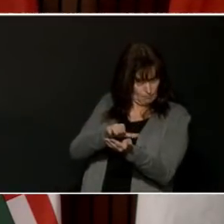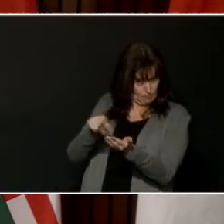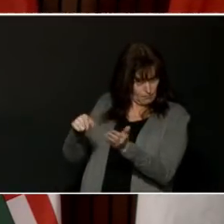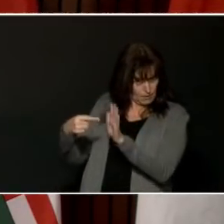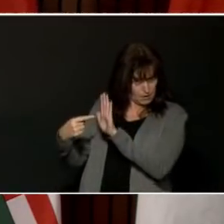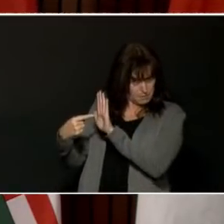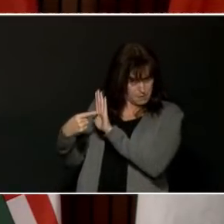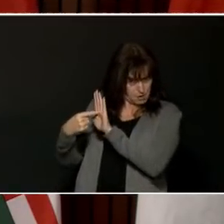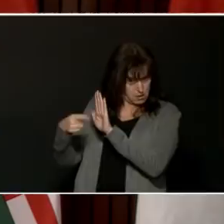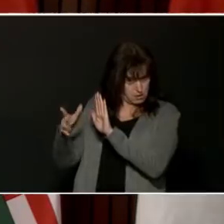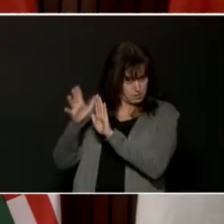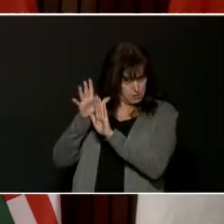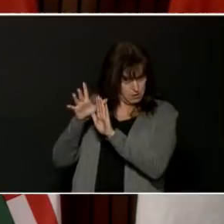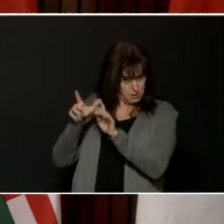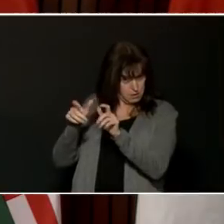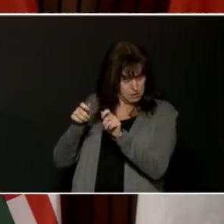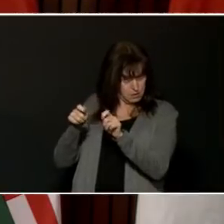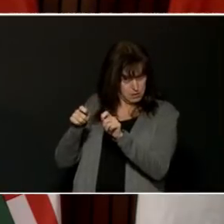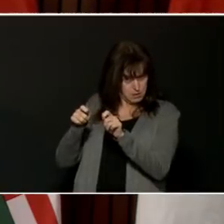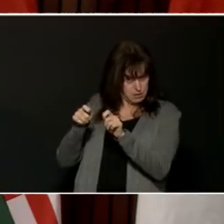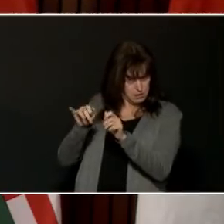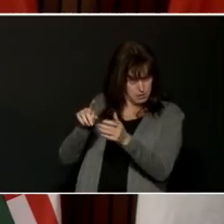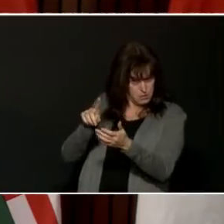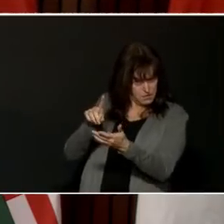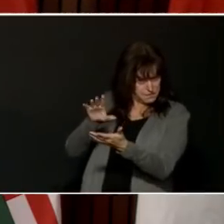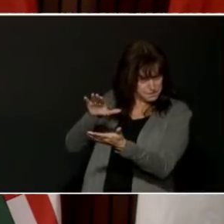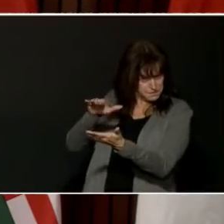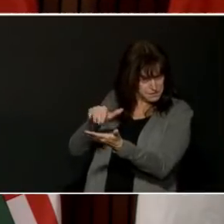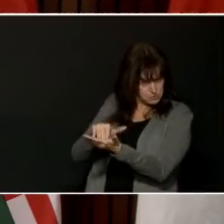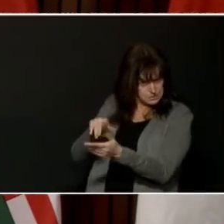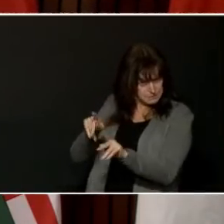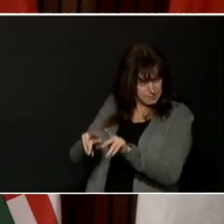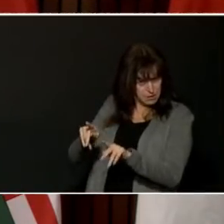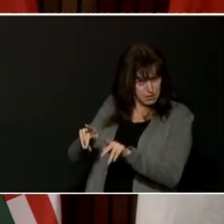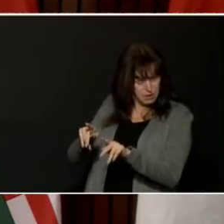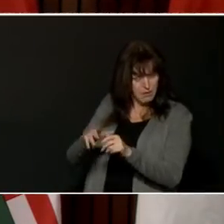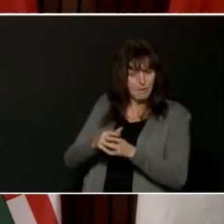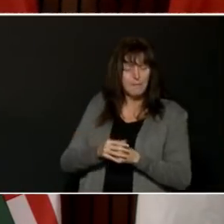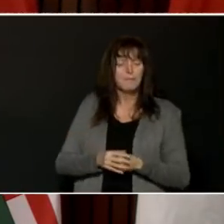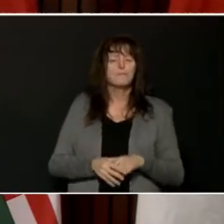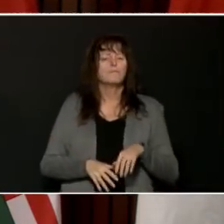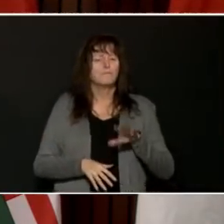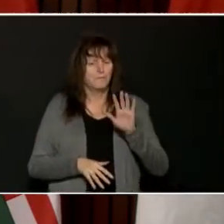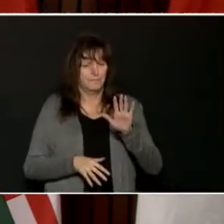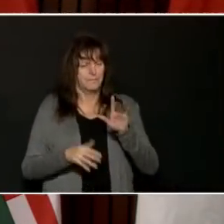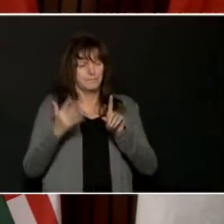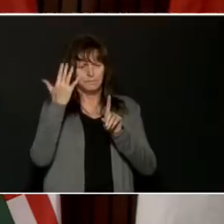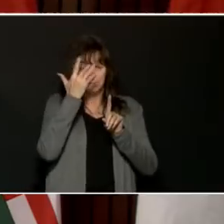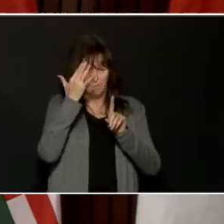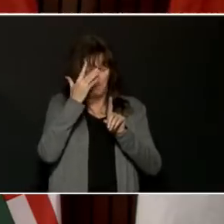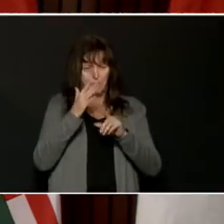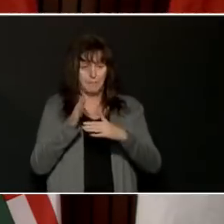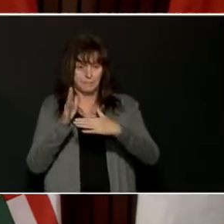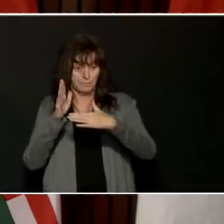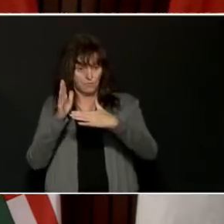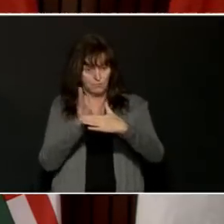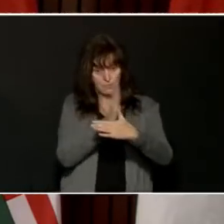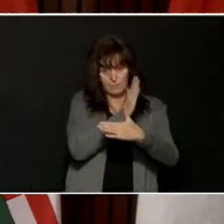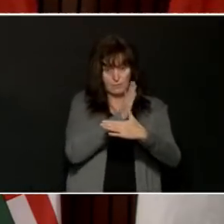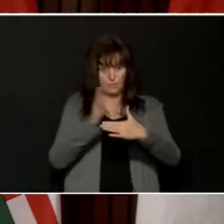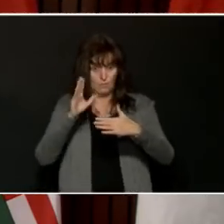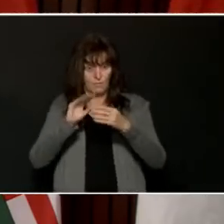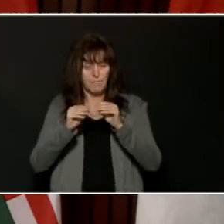So on the last question, there's a range with a circuit breaker that we're considering. What we're really talking about when we talk about a circuit breaker is reducing